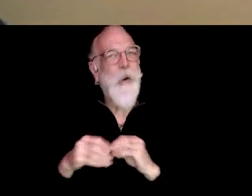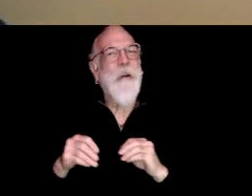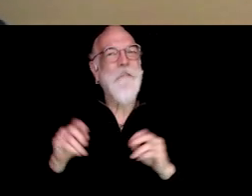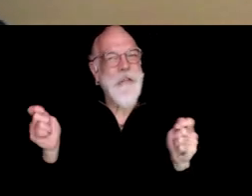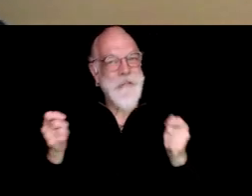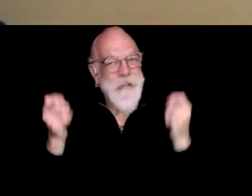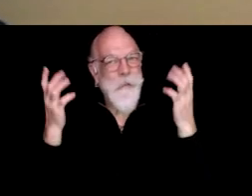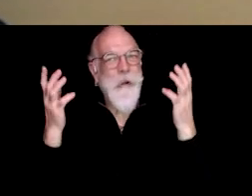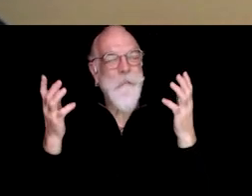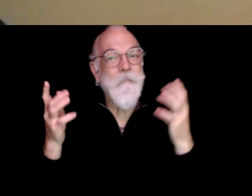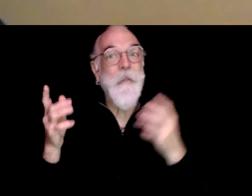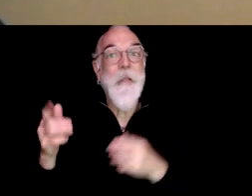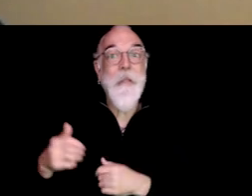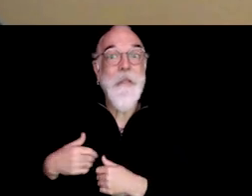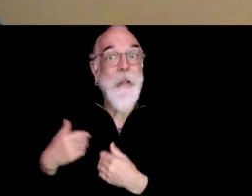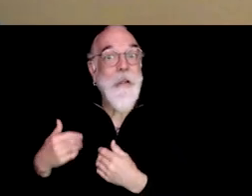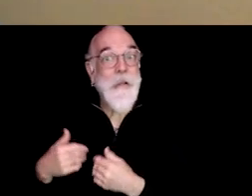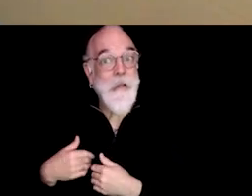Flower-covered fawn